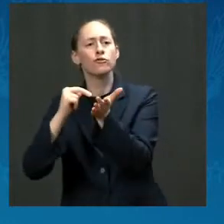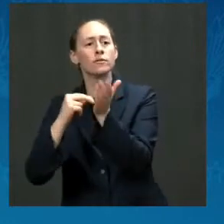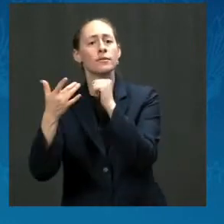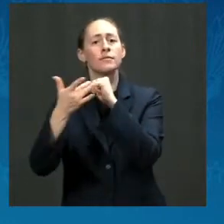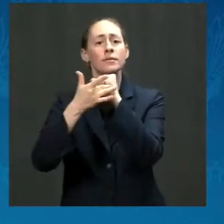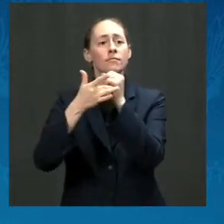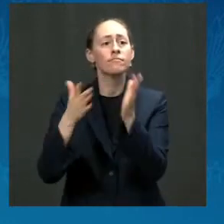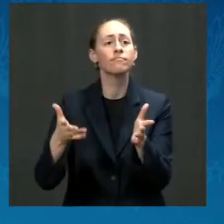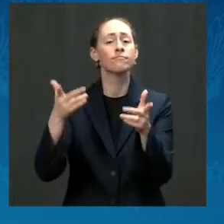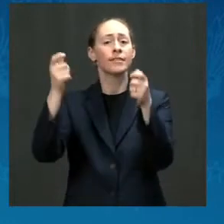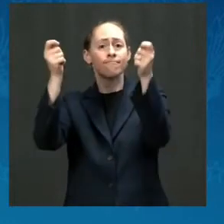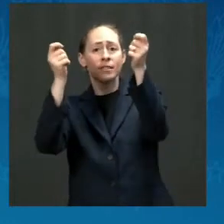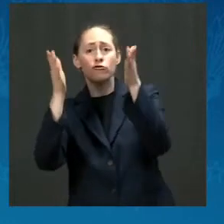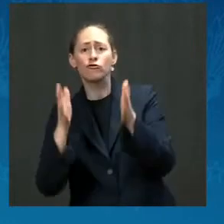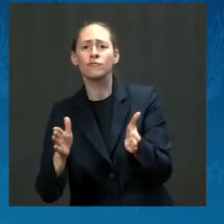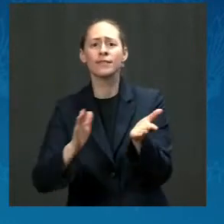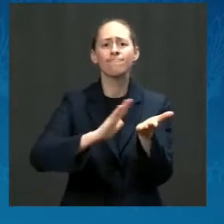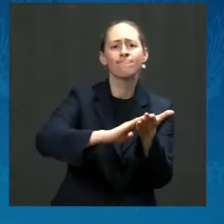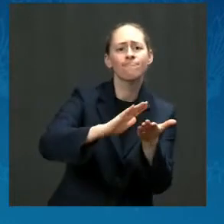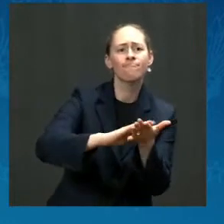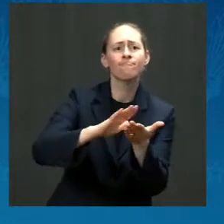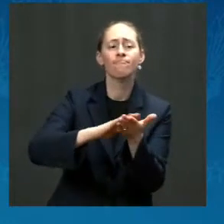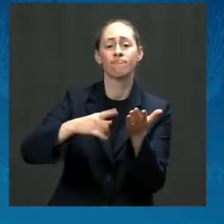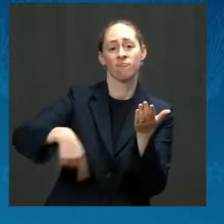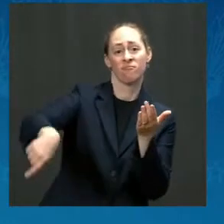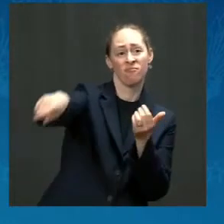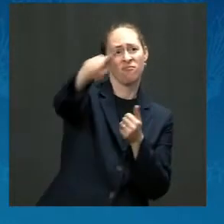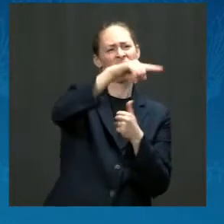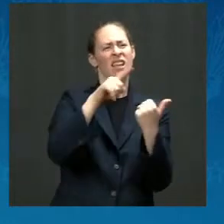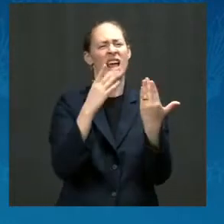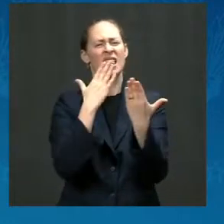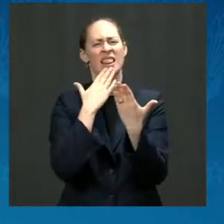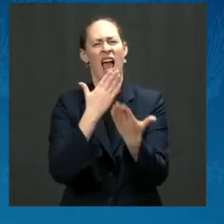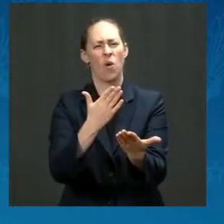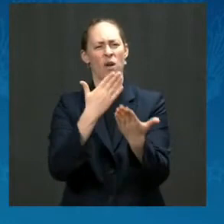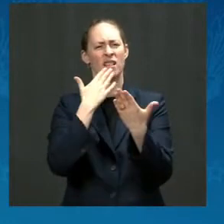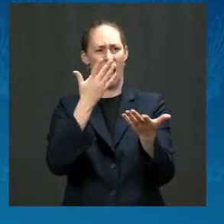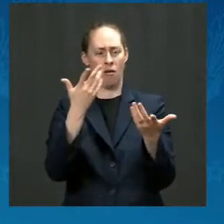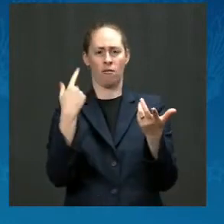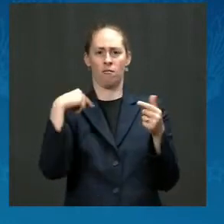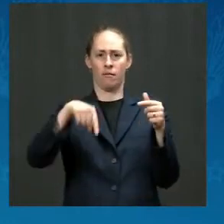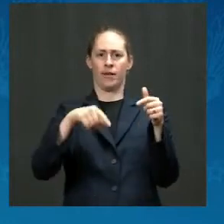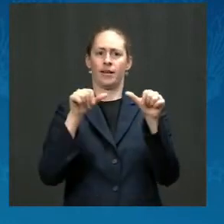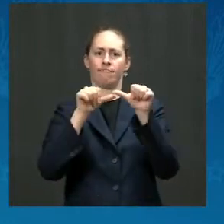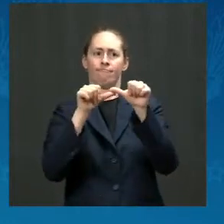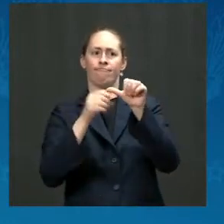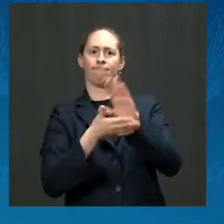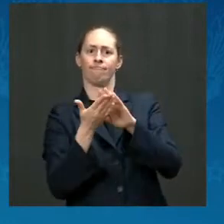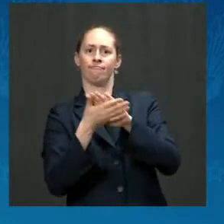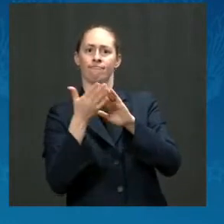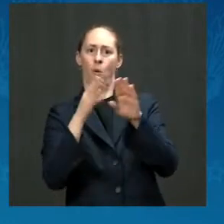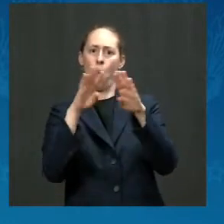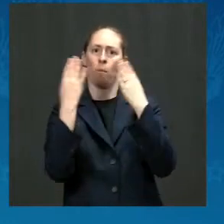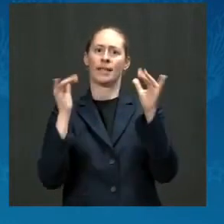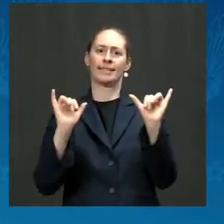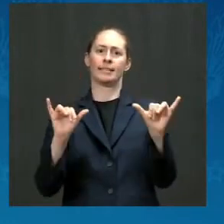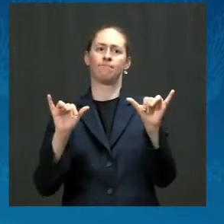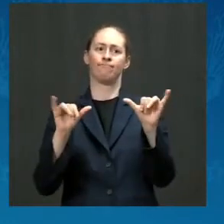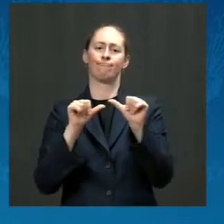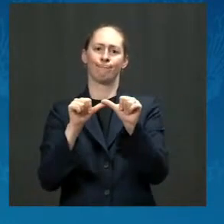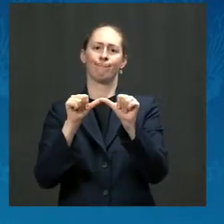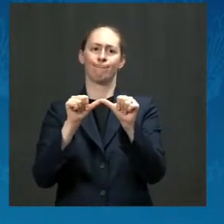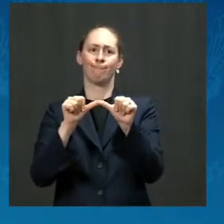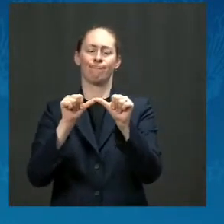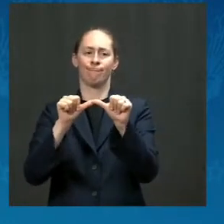custodians, nurses, and doctors who keep our community health centers running and keep our community